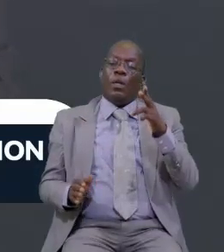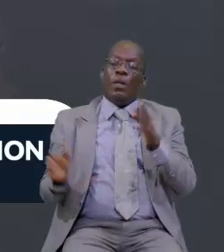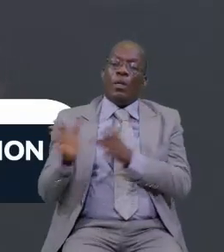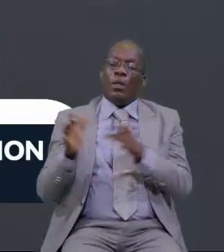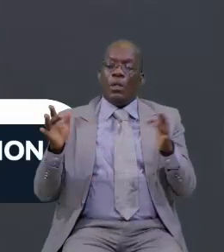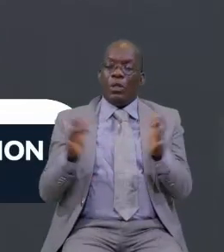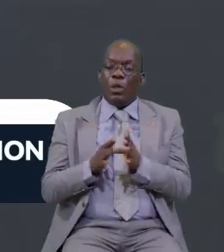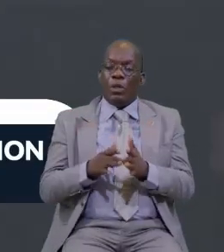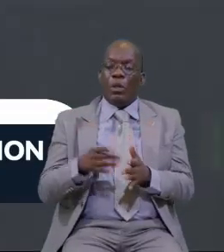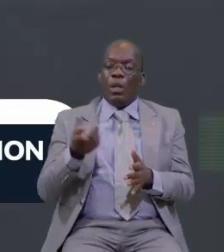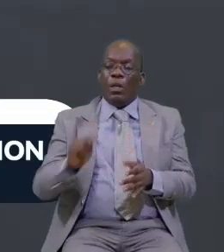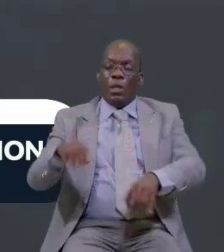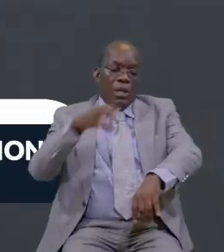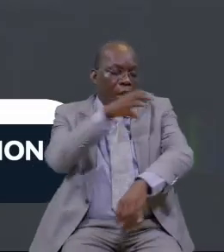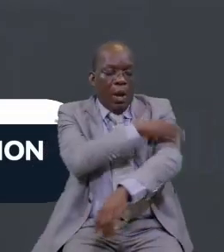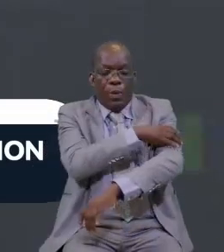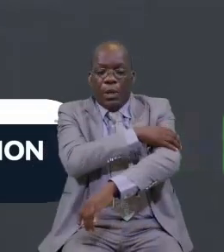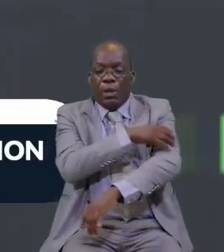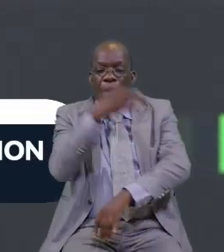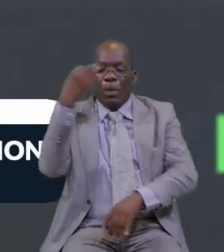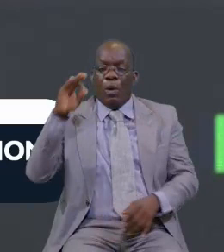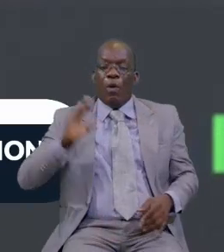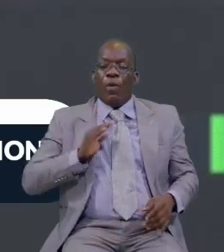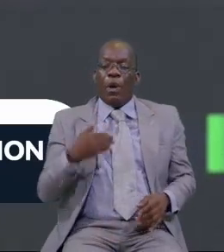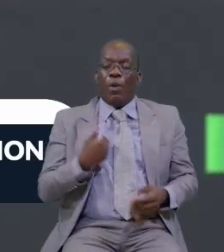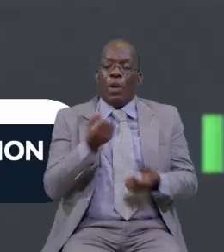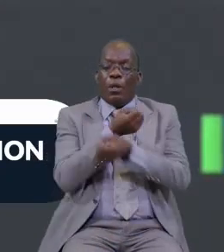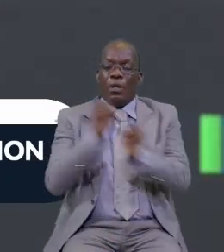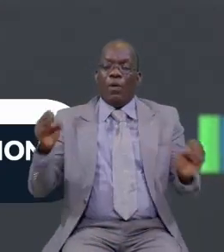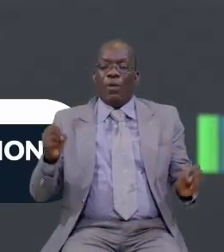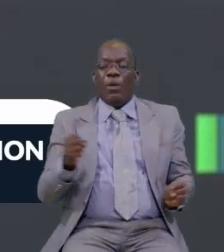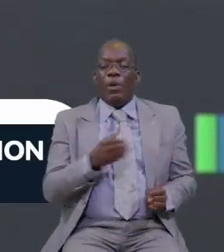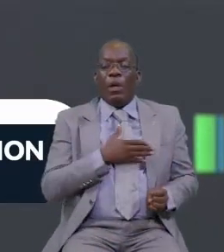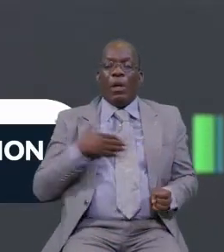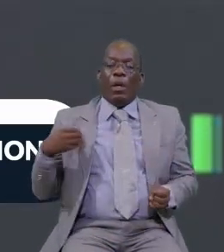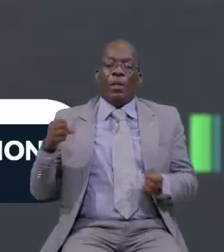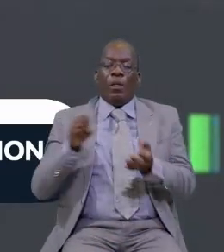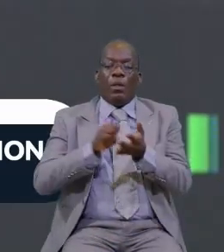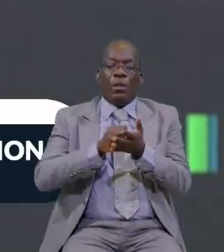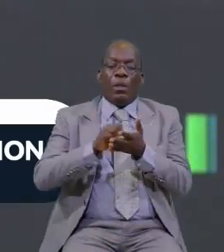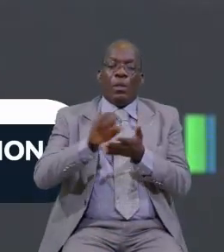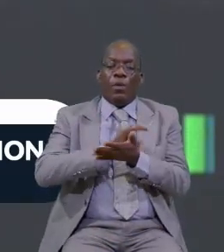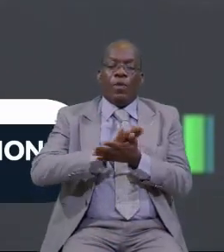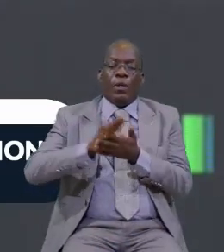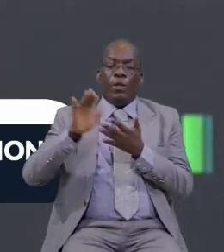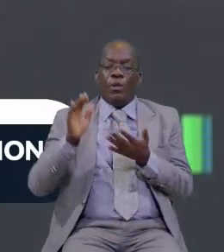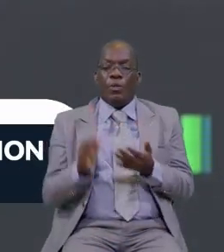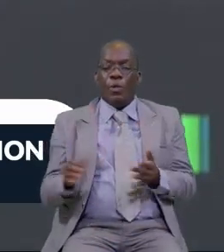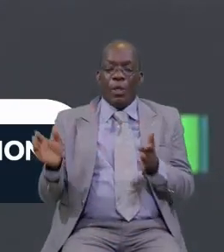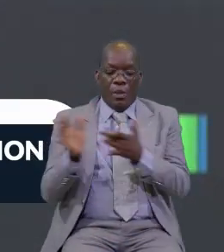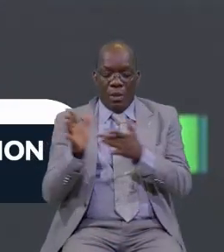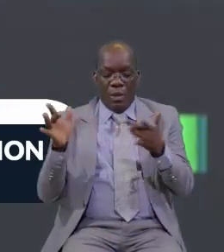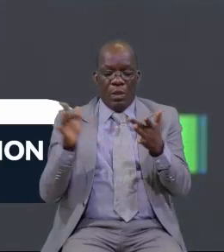captain of our salvation and sanctification. Jesus,